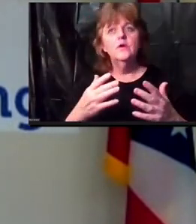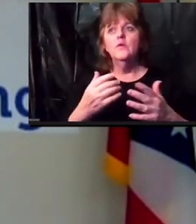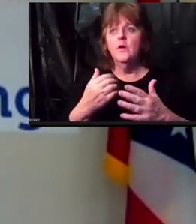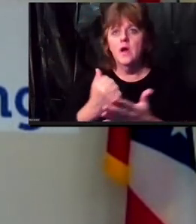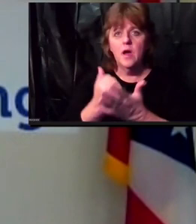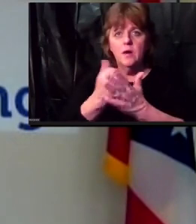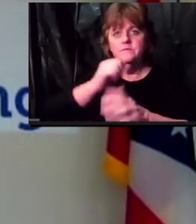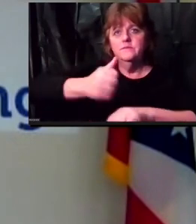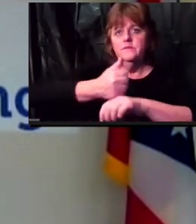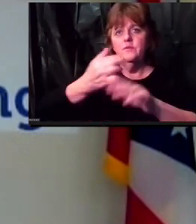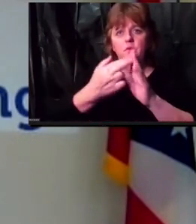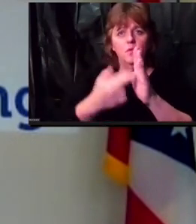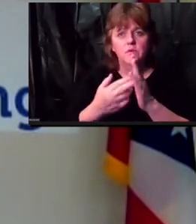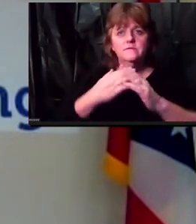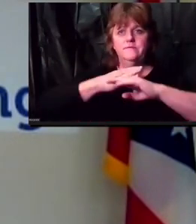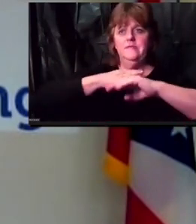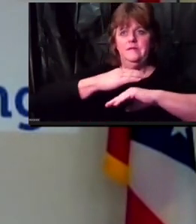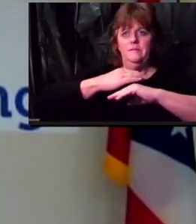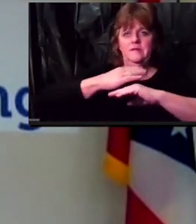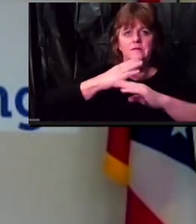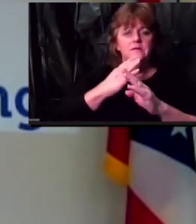in those establishments.